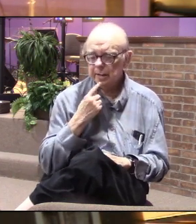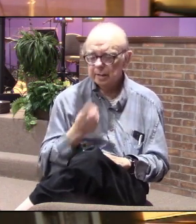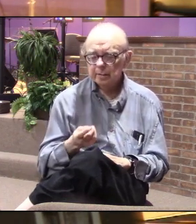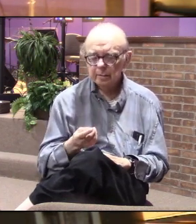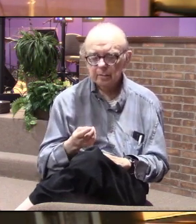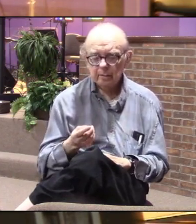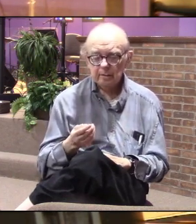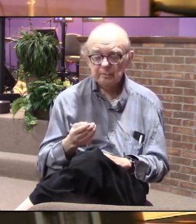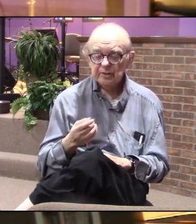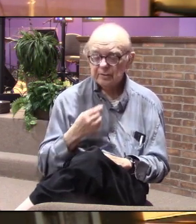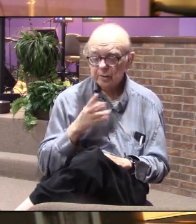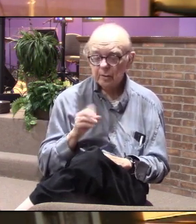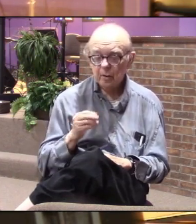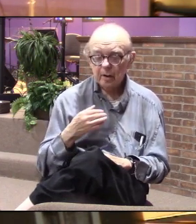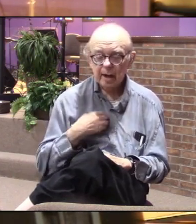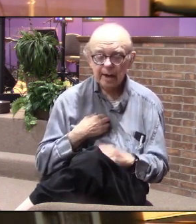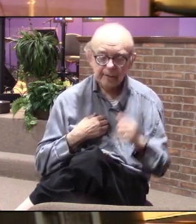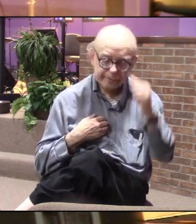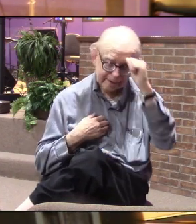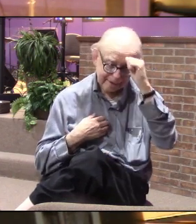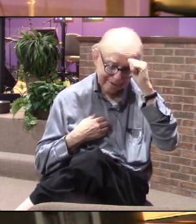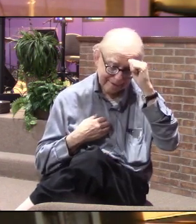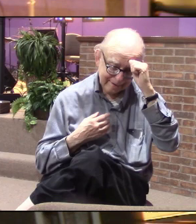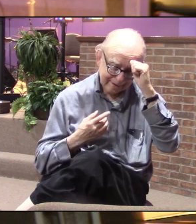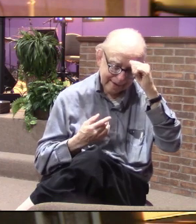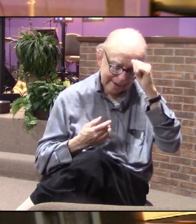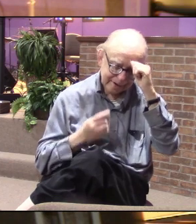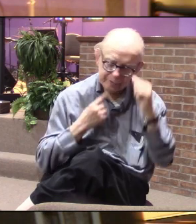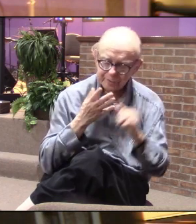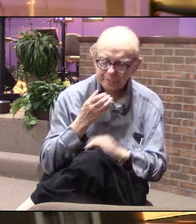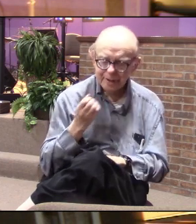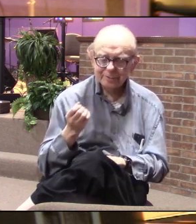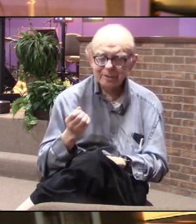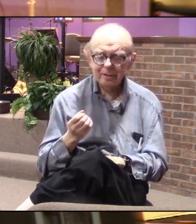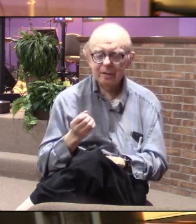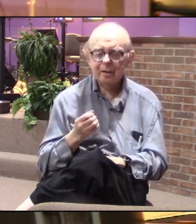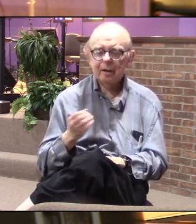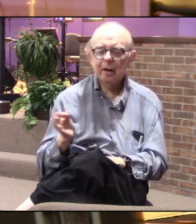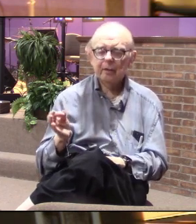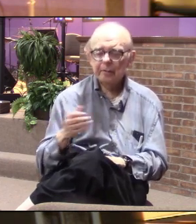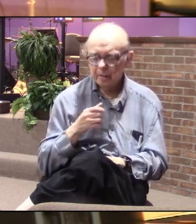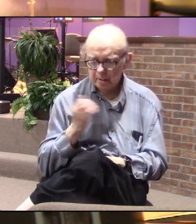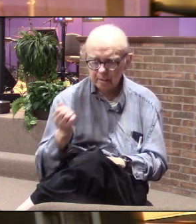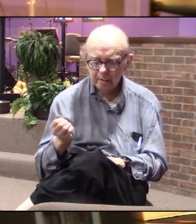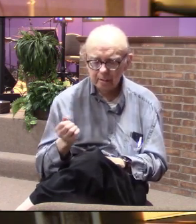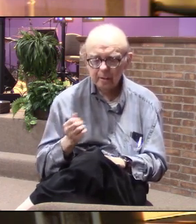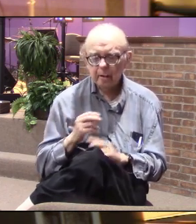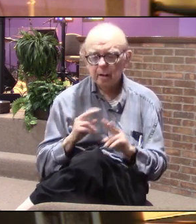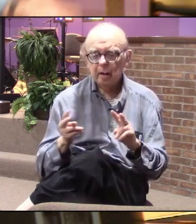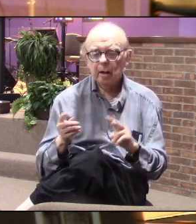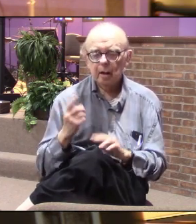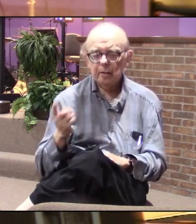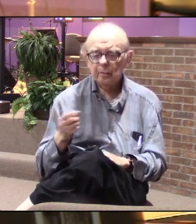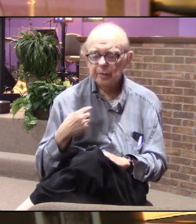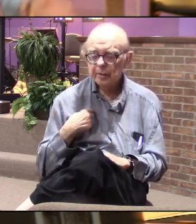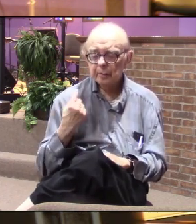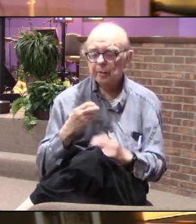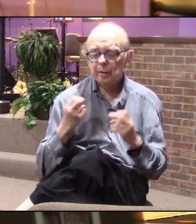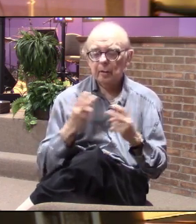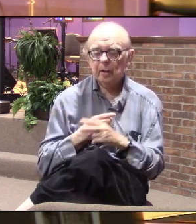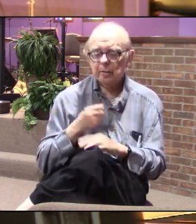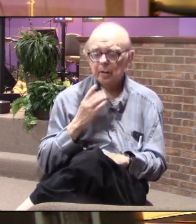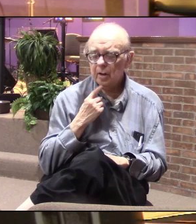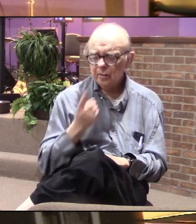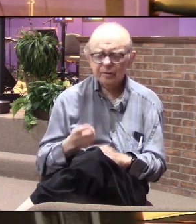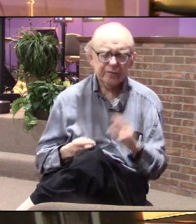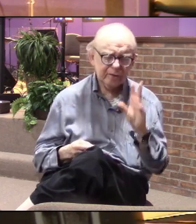got Adam. He's the best of the best. And we look at it and we think we're the worst. And God